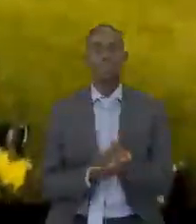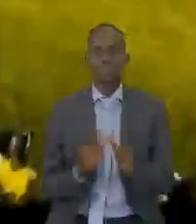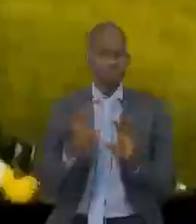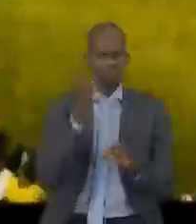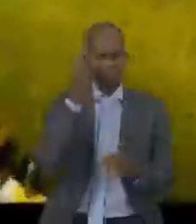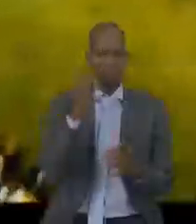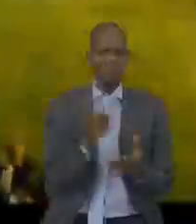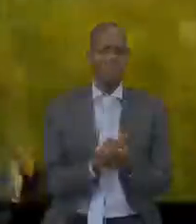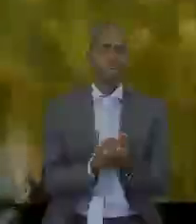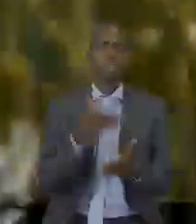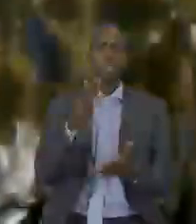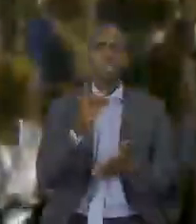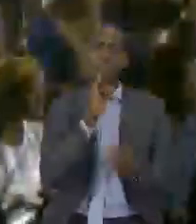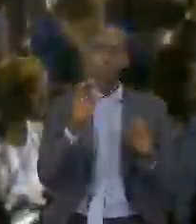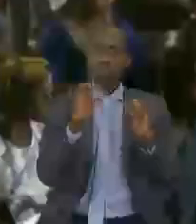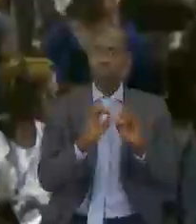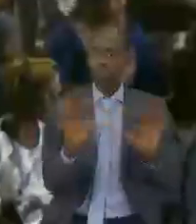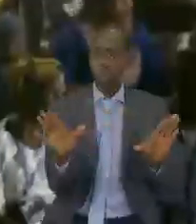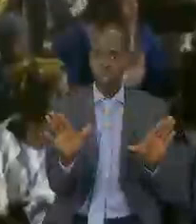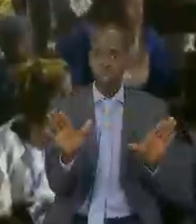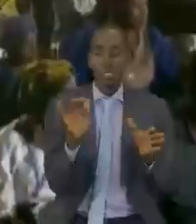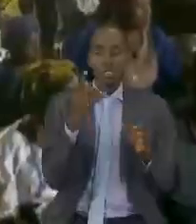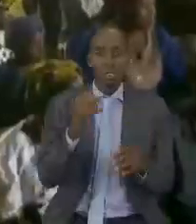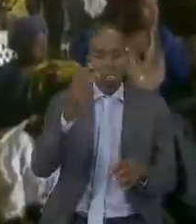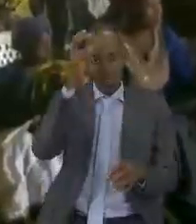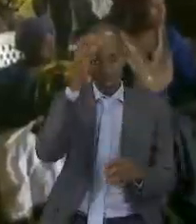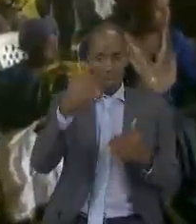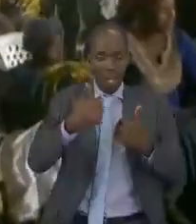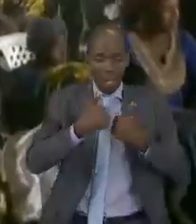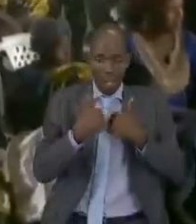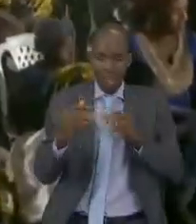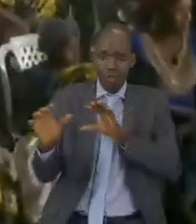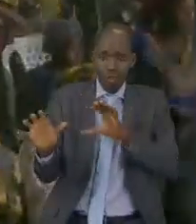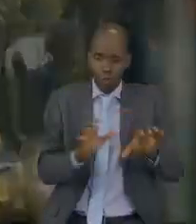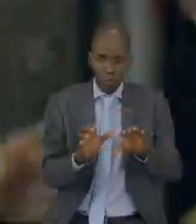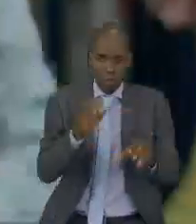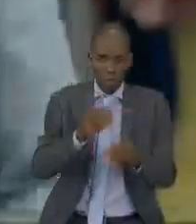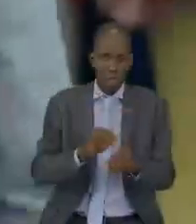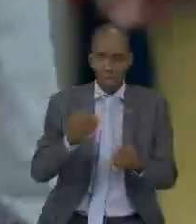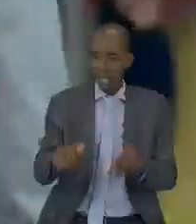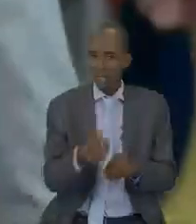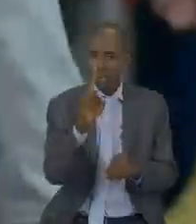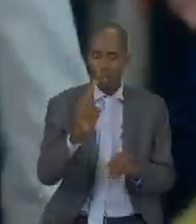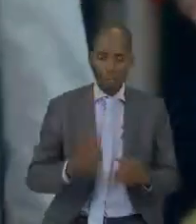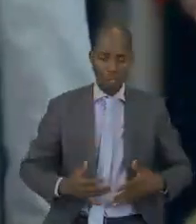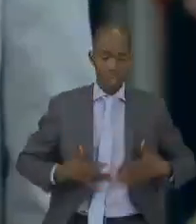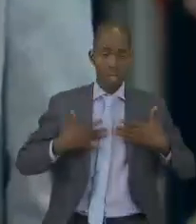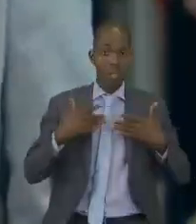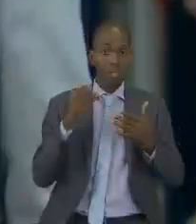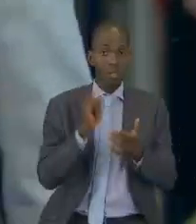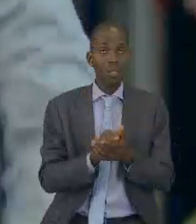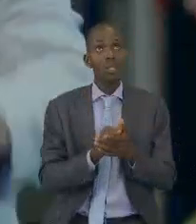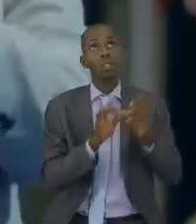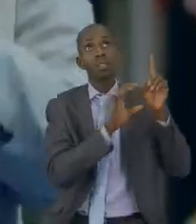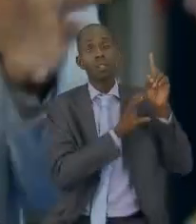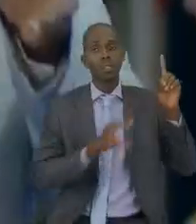that? There is nothing the devil has done in any life that Christ